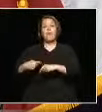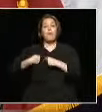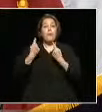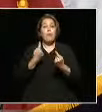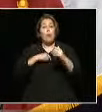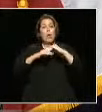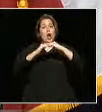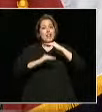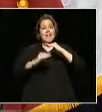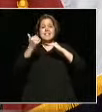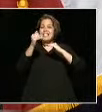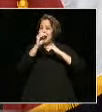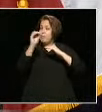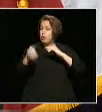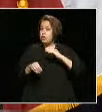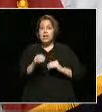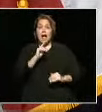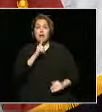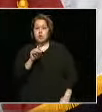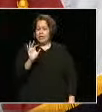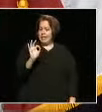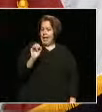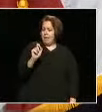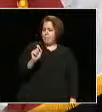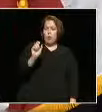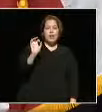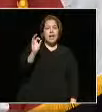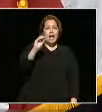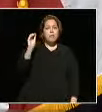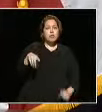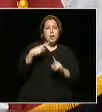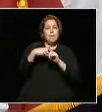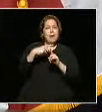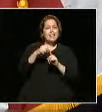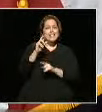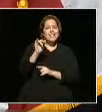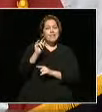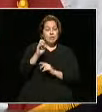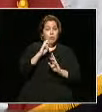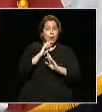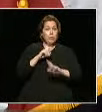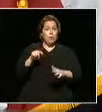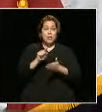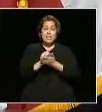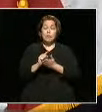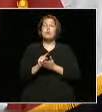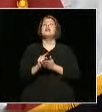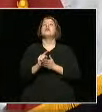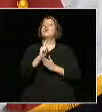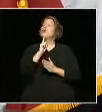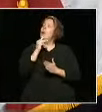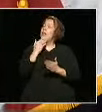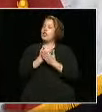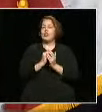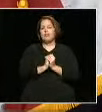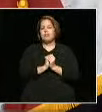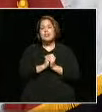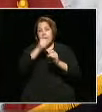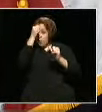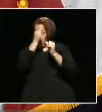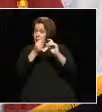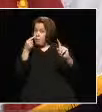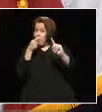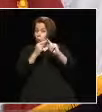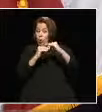are below 10%. In fact, we are at 9.9% positivity reporting this week. That's good. Remember, though, our goal